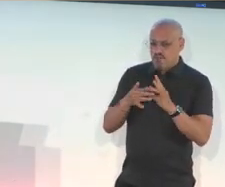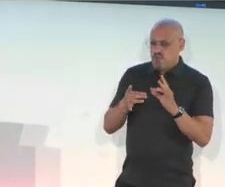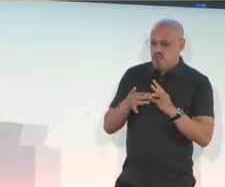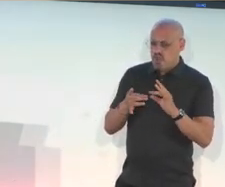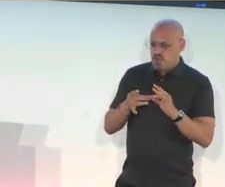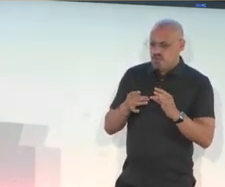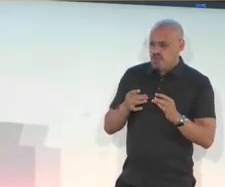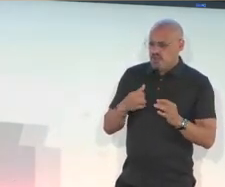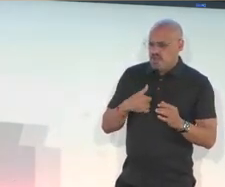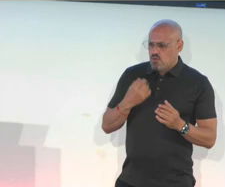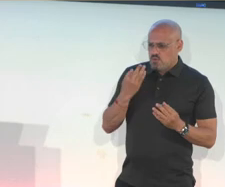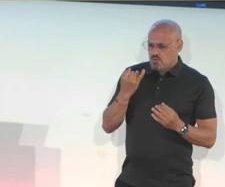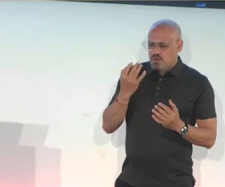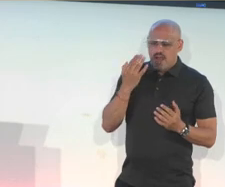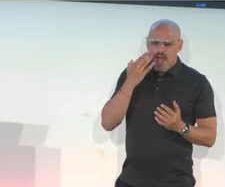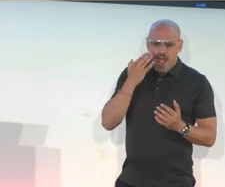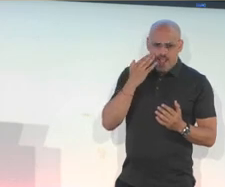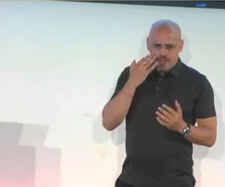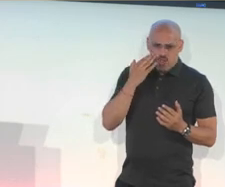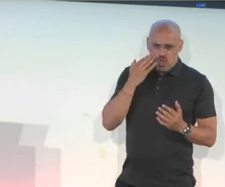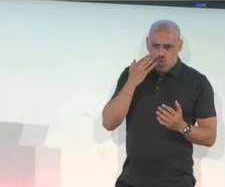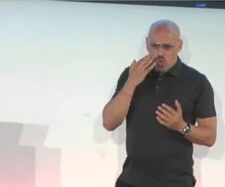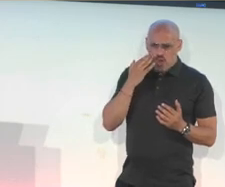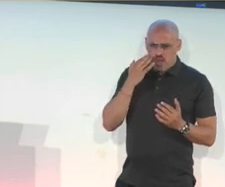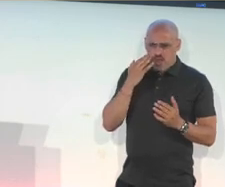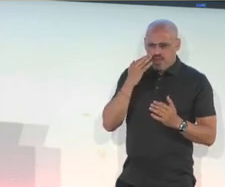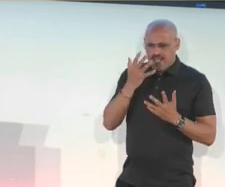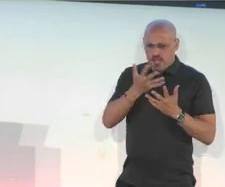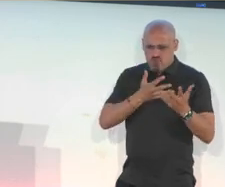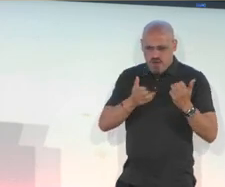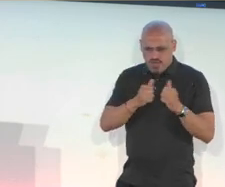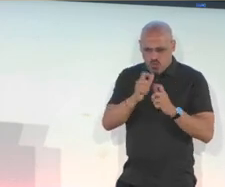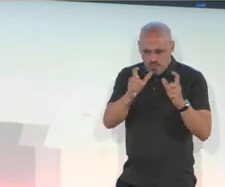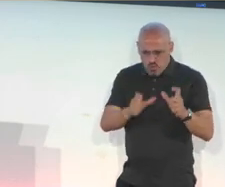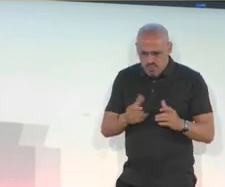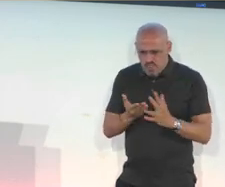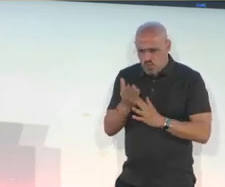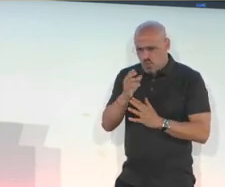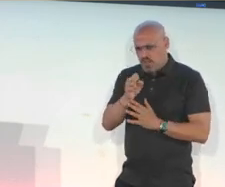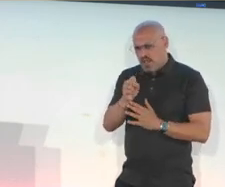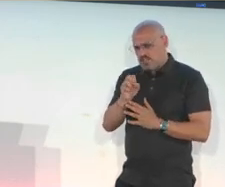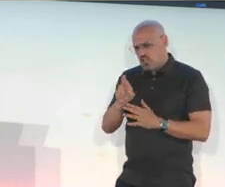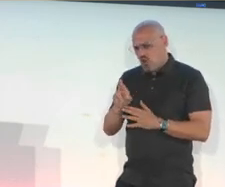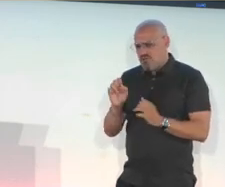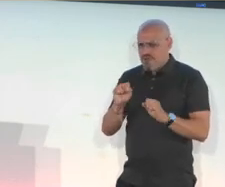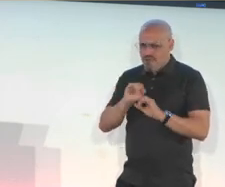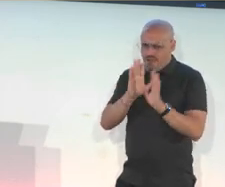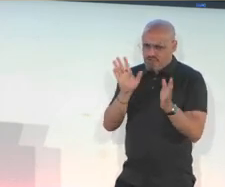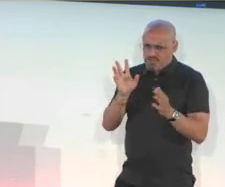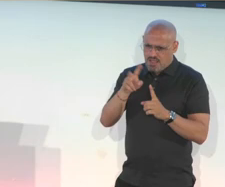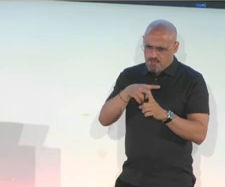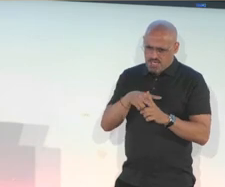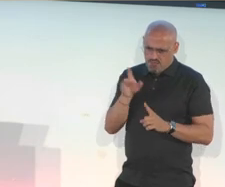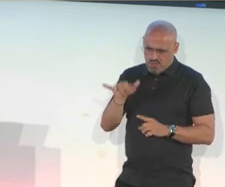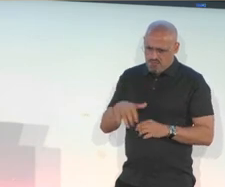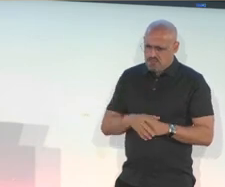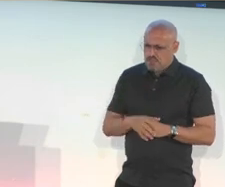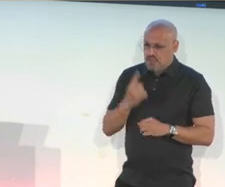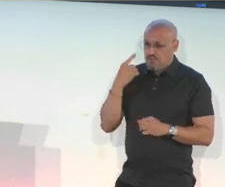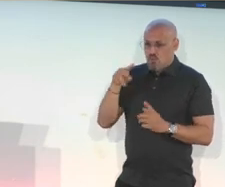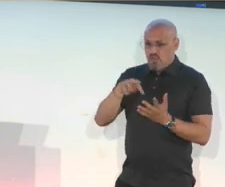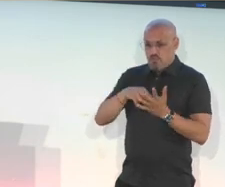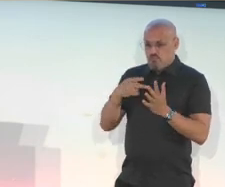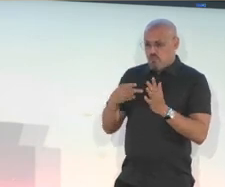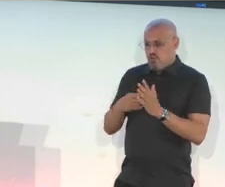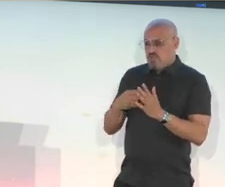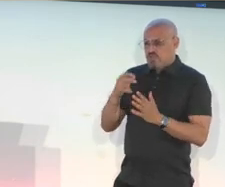So I was wondering, I know about interacting with a person through XR, that's an obvious application for this, but for the purposes